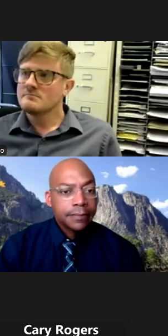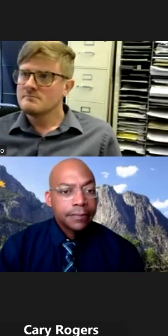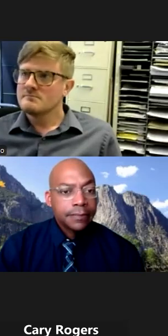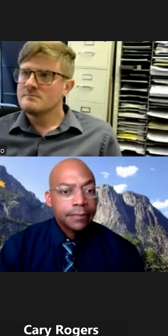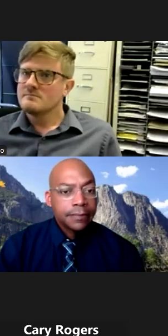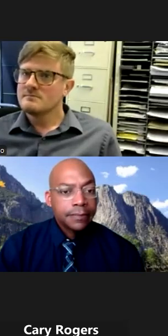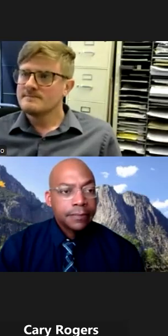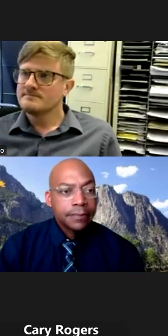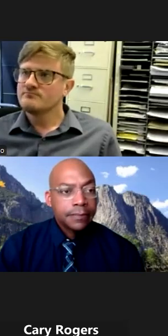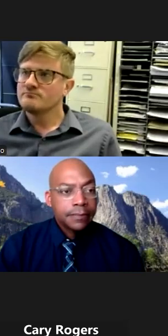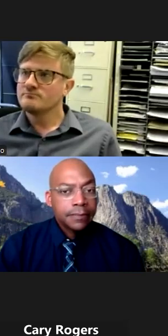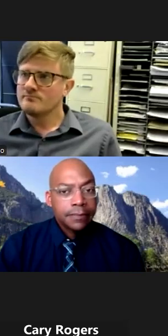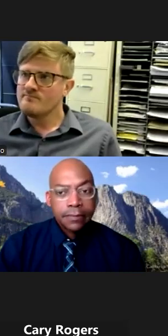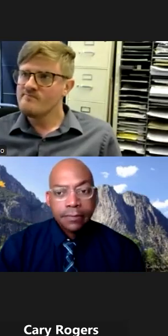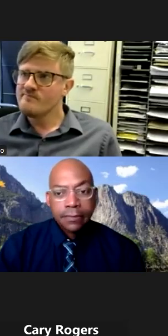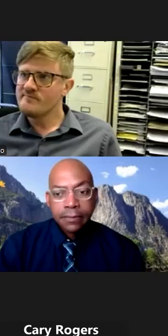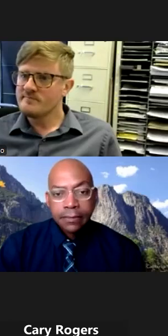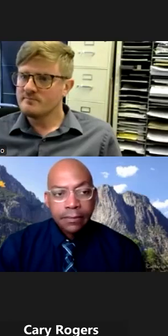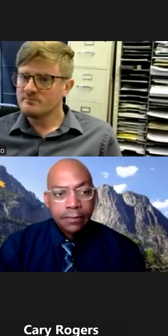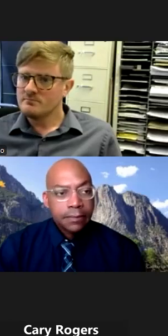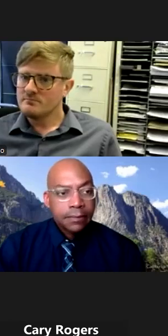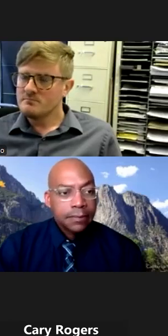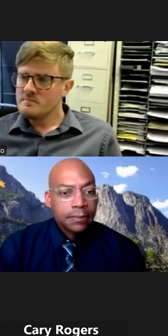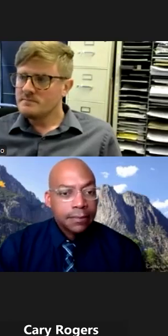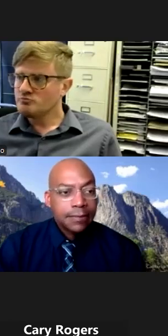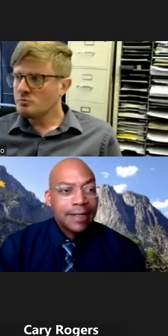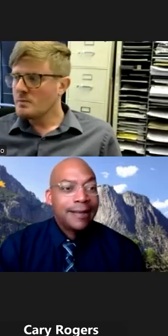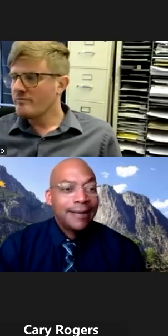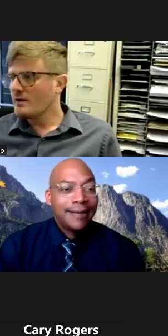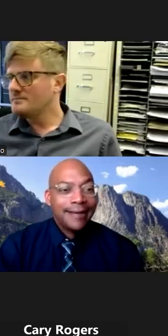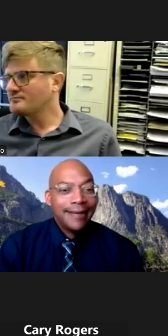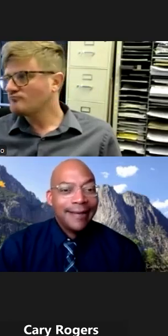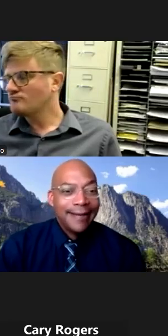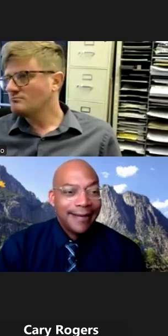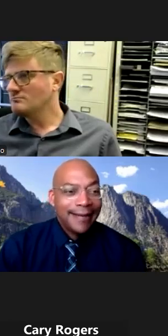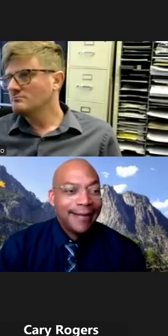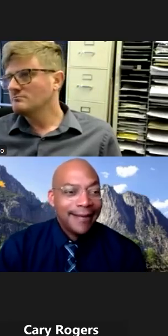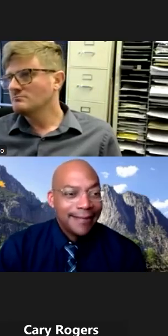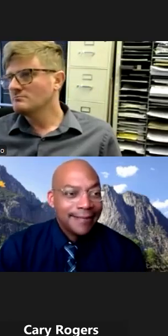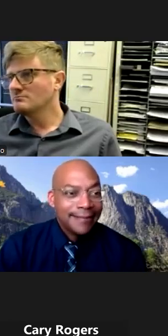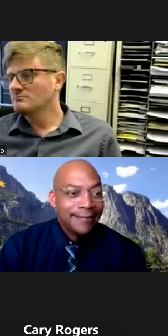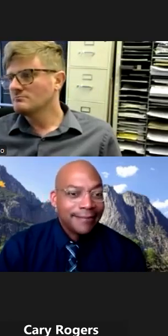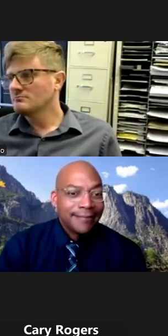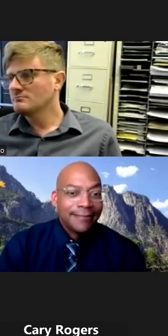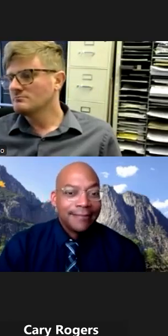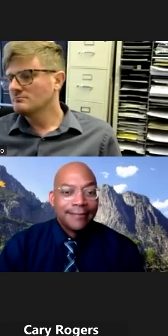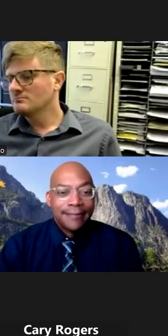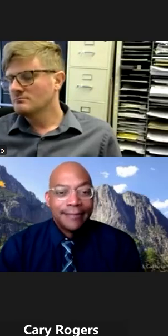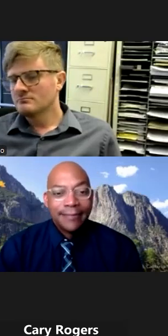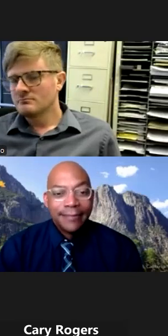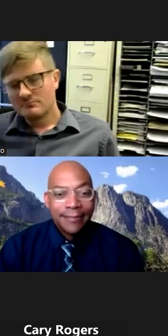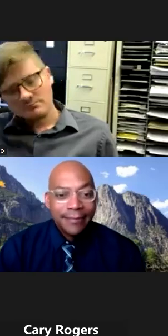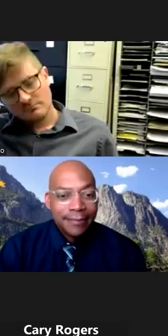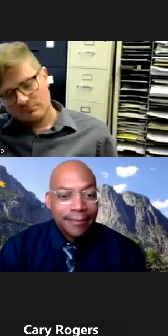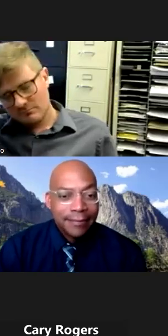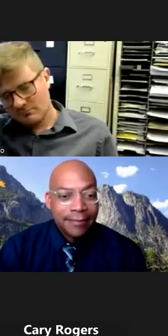I told her, this might be a really good test run, this way. So, but the amount of burden she had is clear. And one